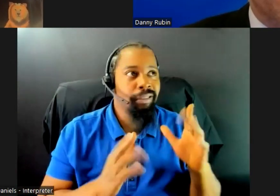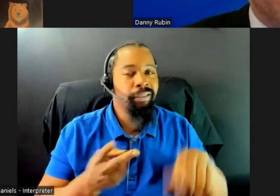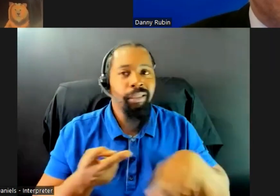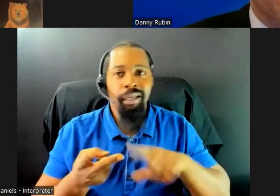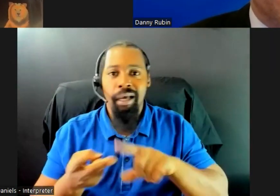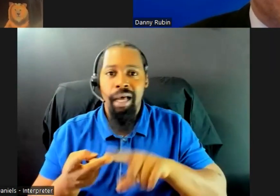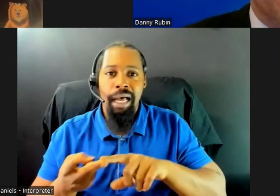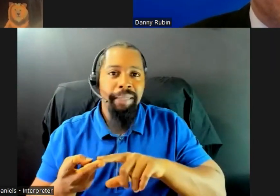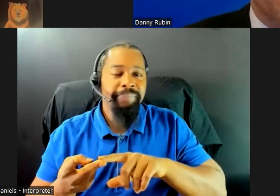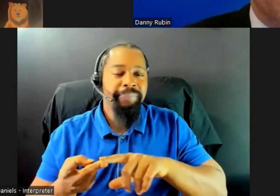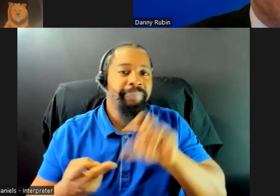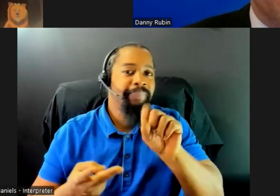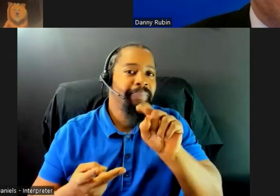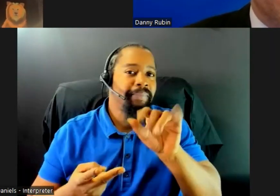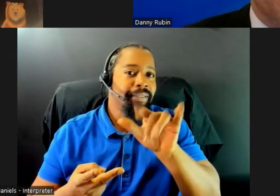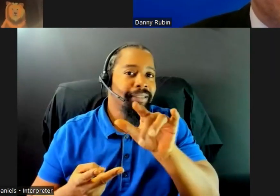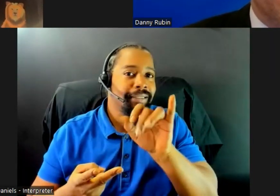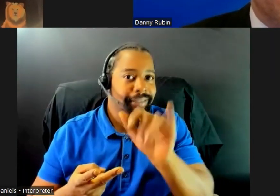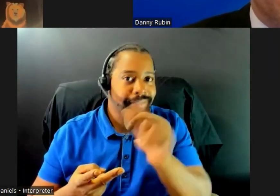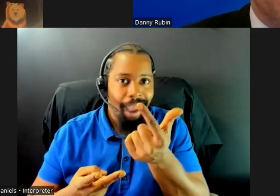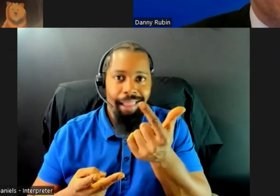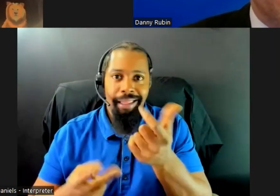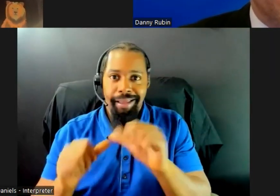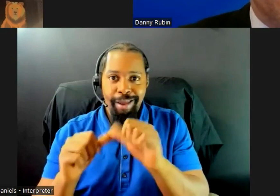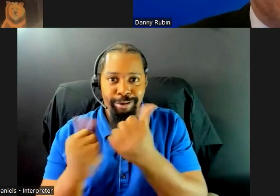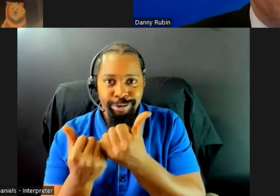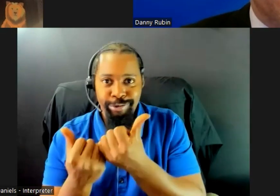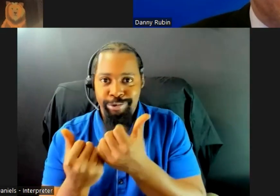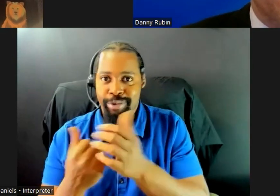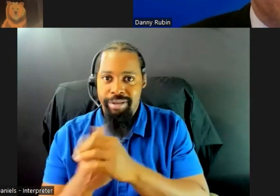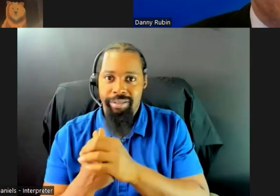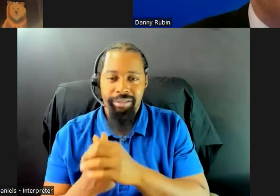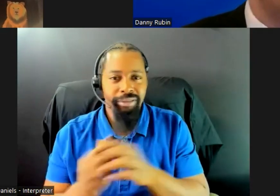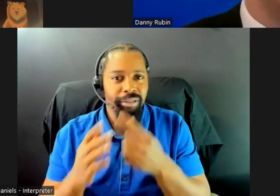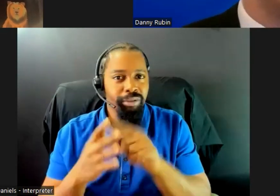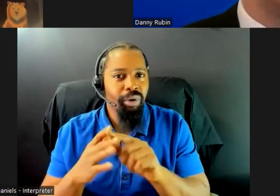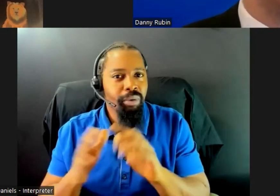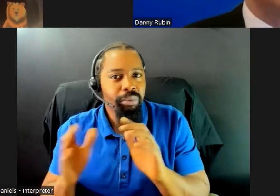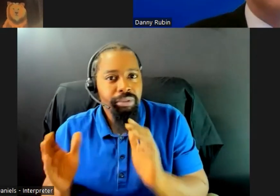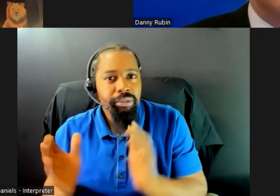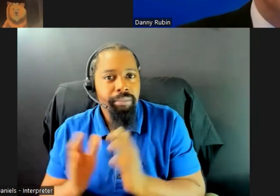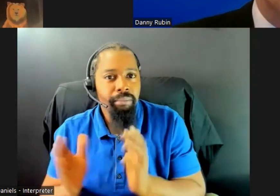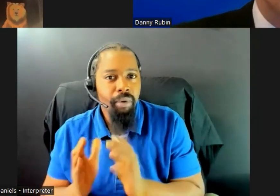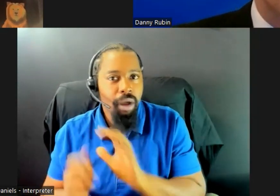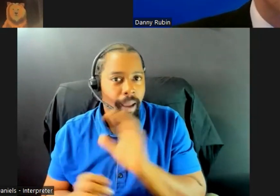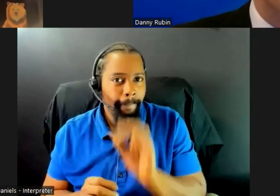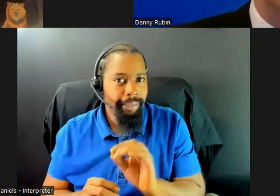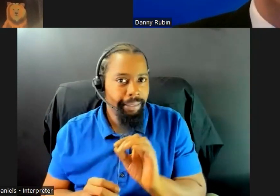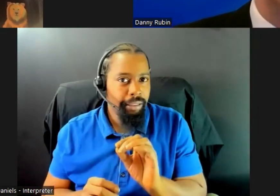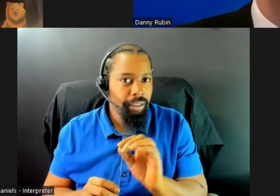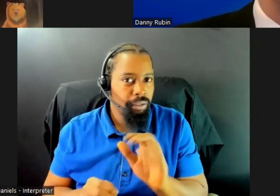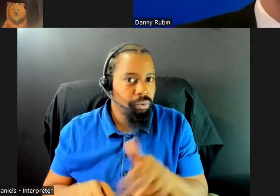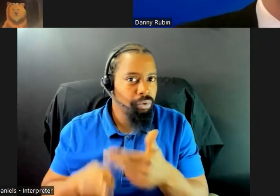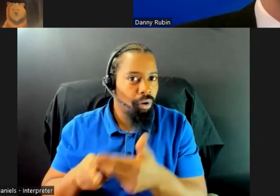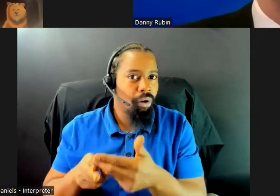I started with a smaller company that was called Angelo